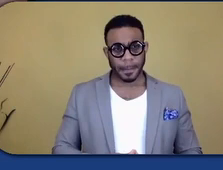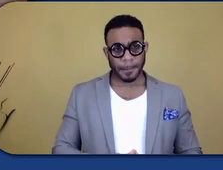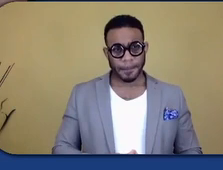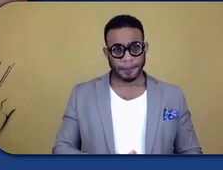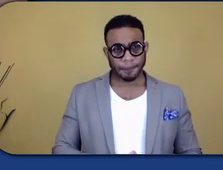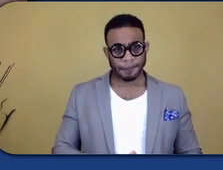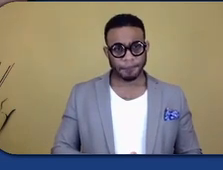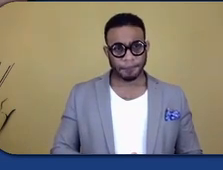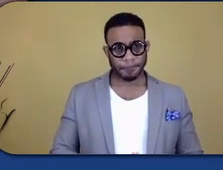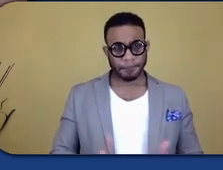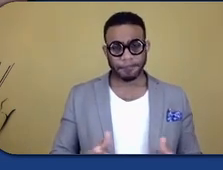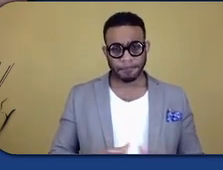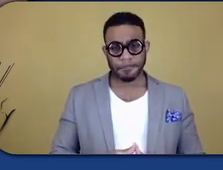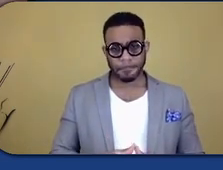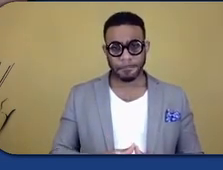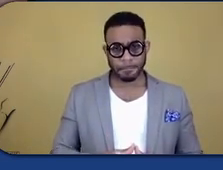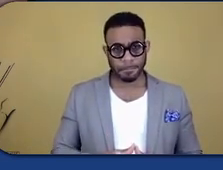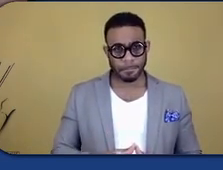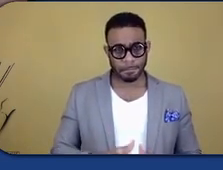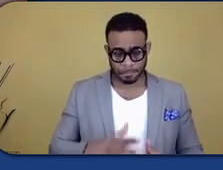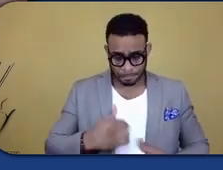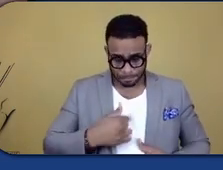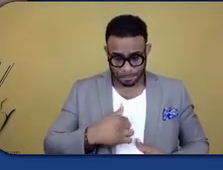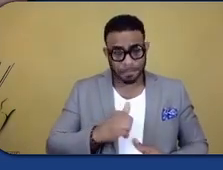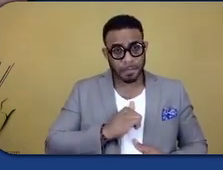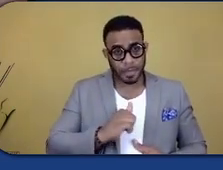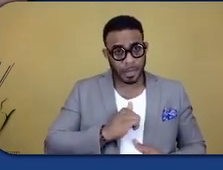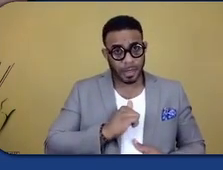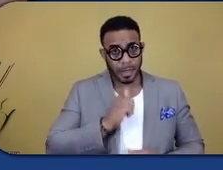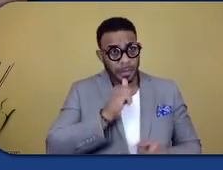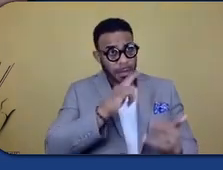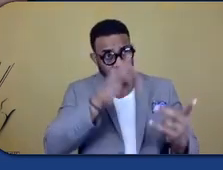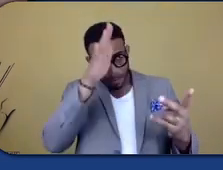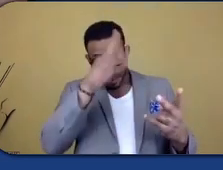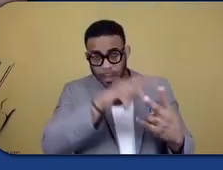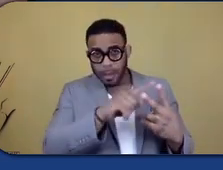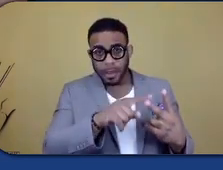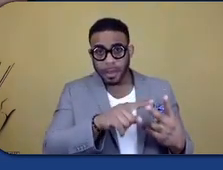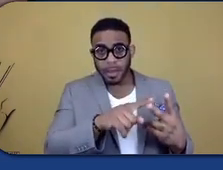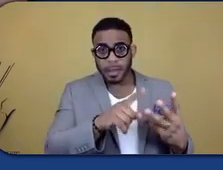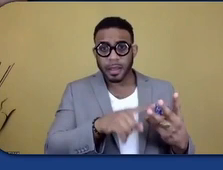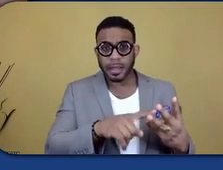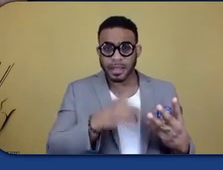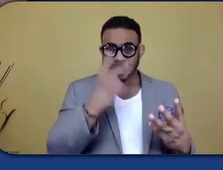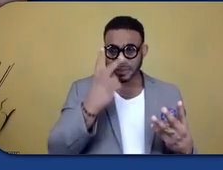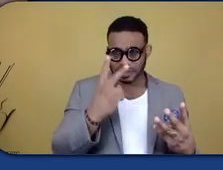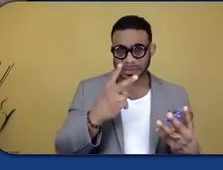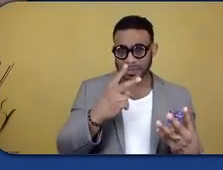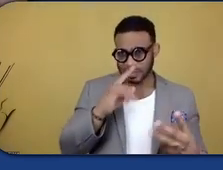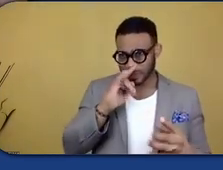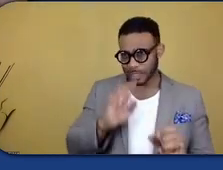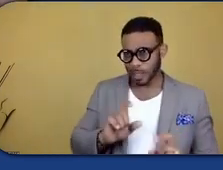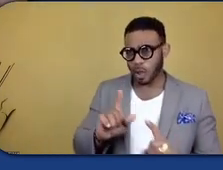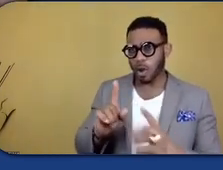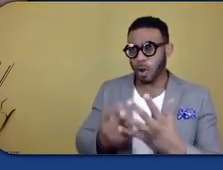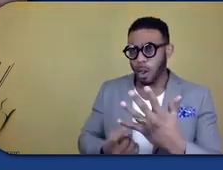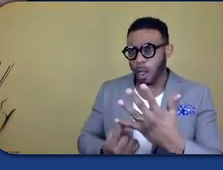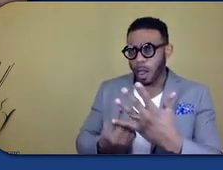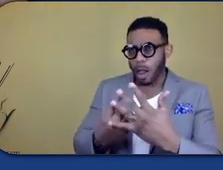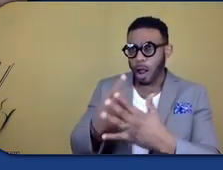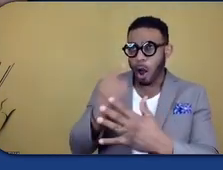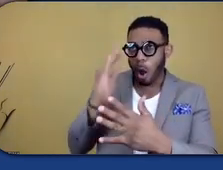But myself and the parents, when seeing this kid go to university, to